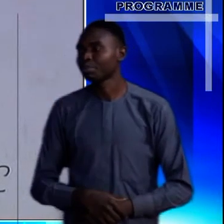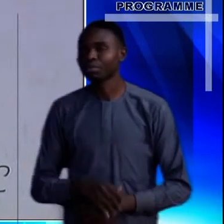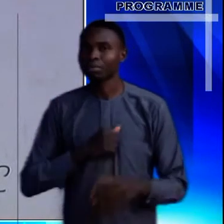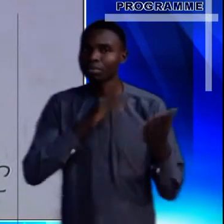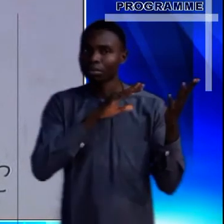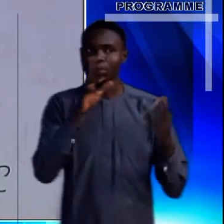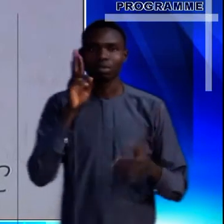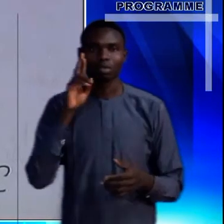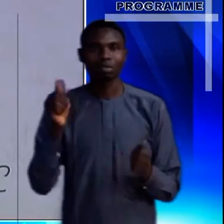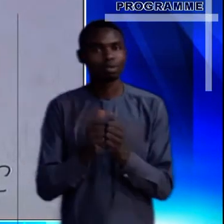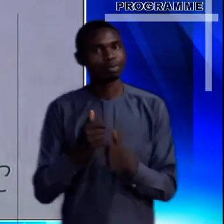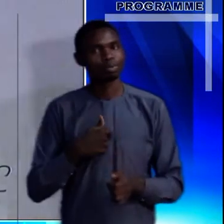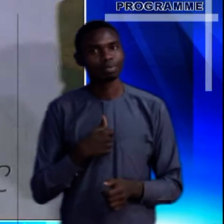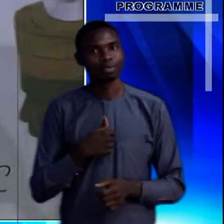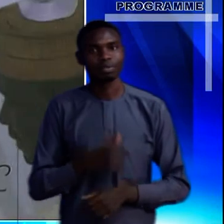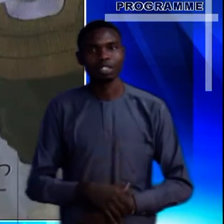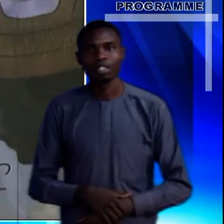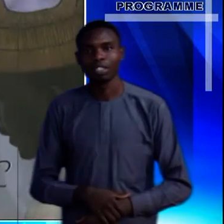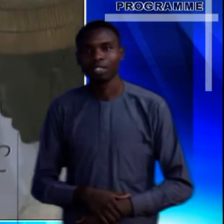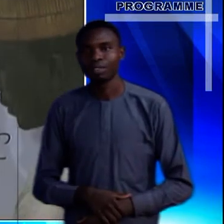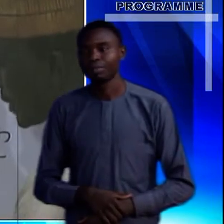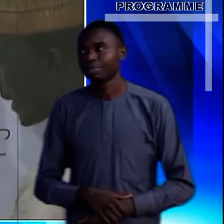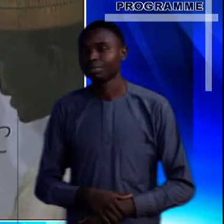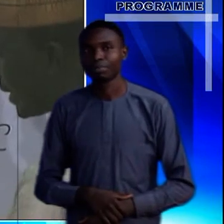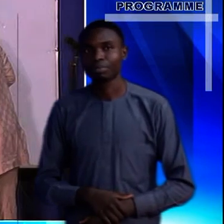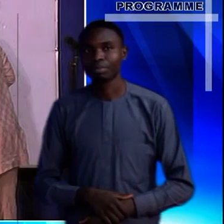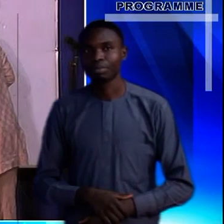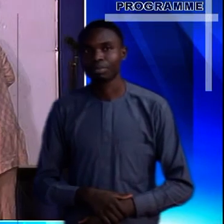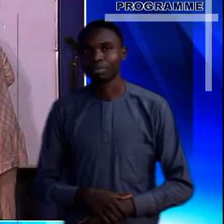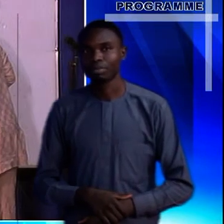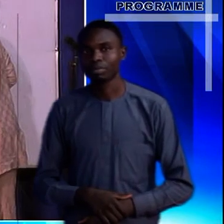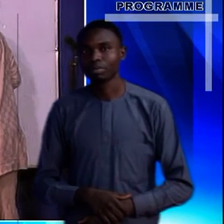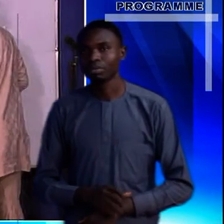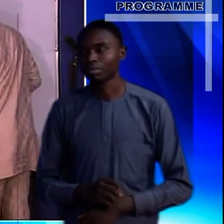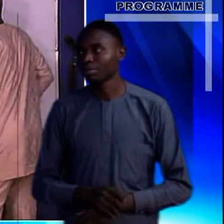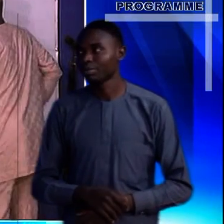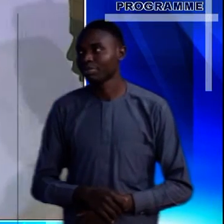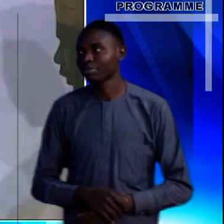with me. Good. Now, example. Let us take an example.